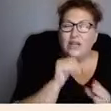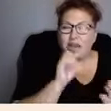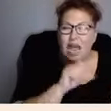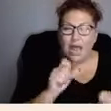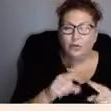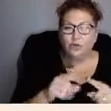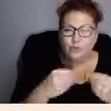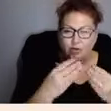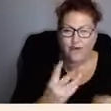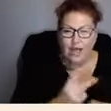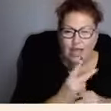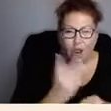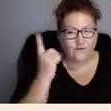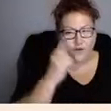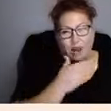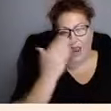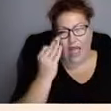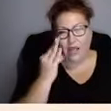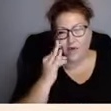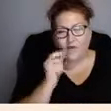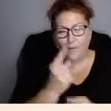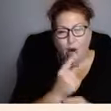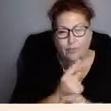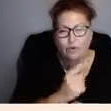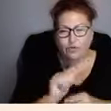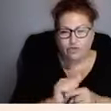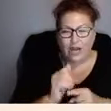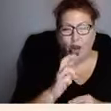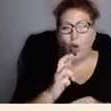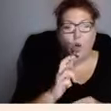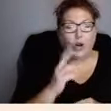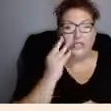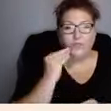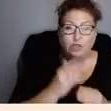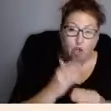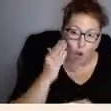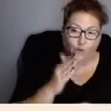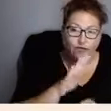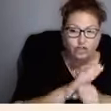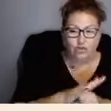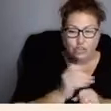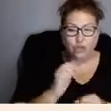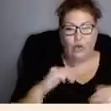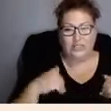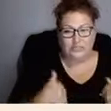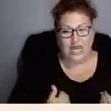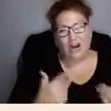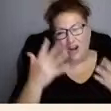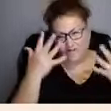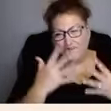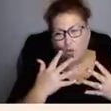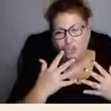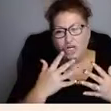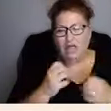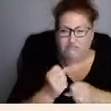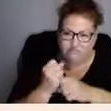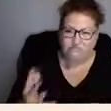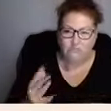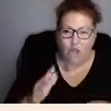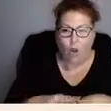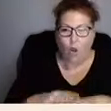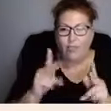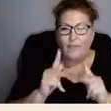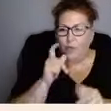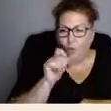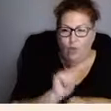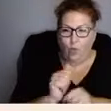proper training or experience being overly stressed or tired, and they unfortunately take it out on the individuals they're working with. They may see